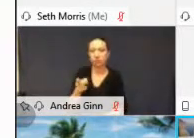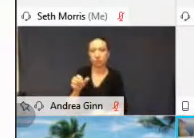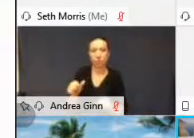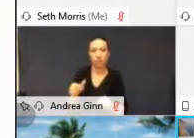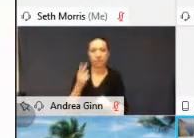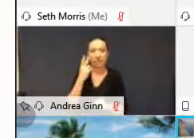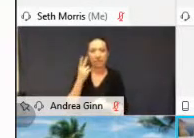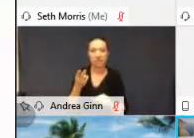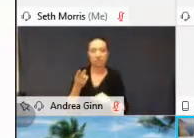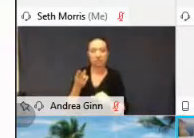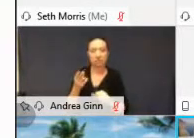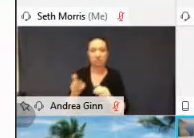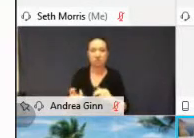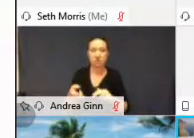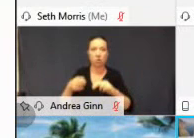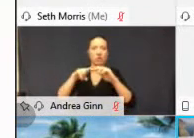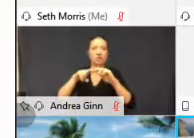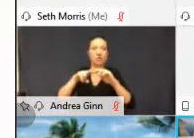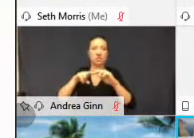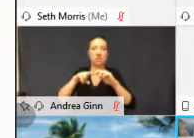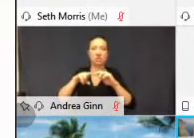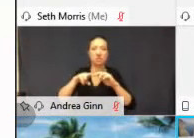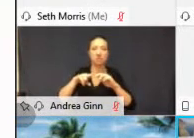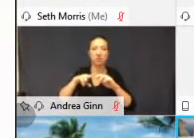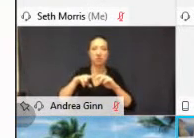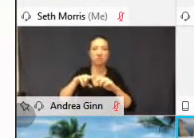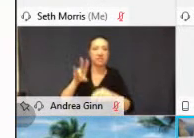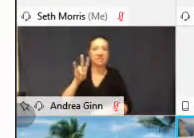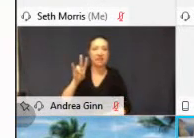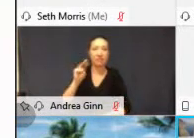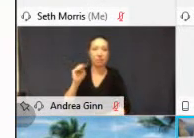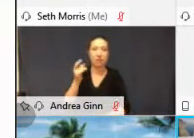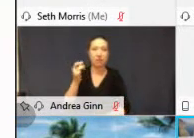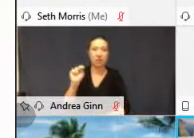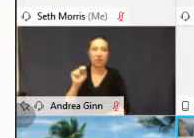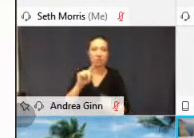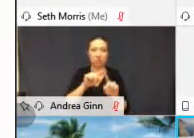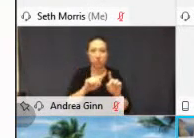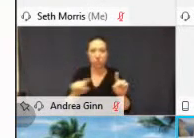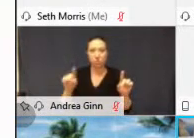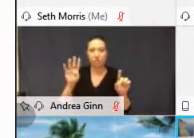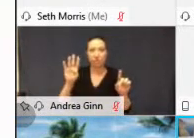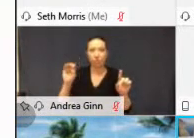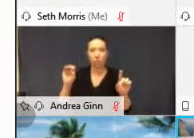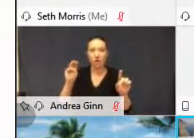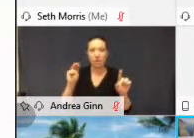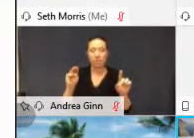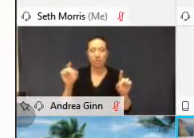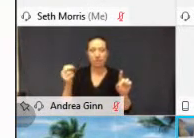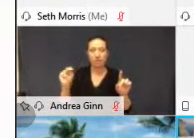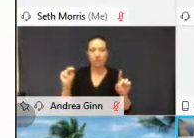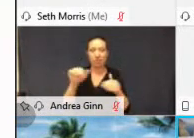increases anywhere from $7 million to $40 million in